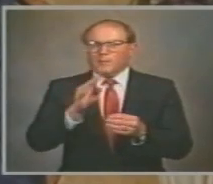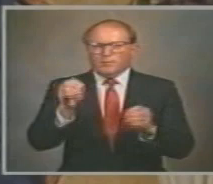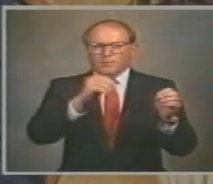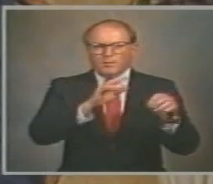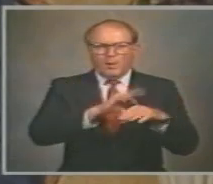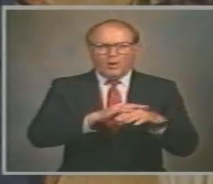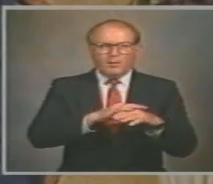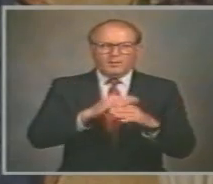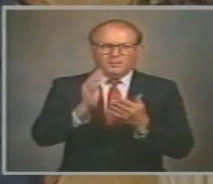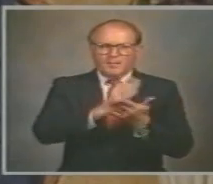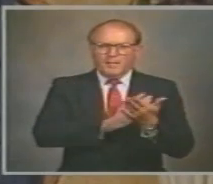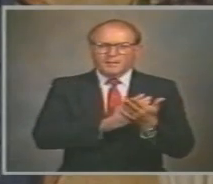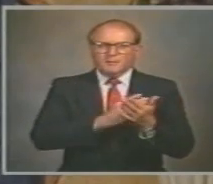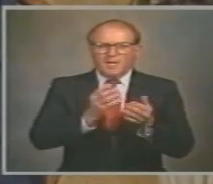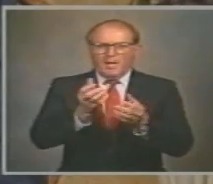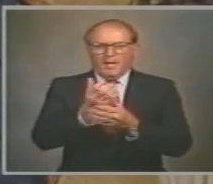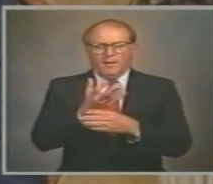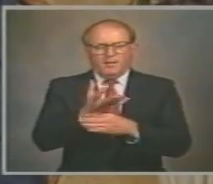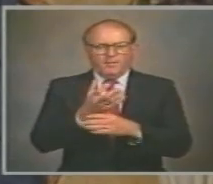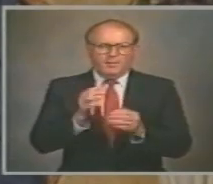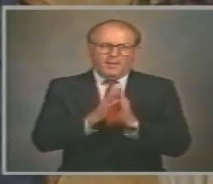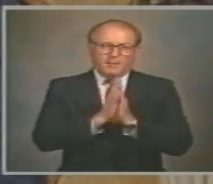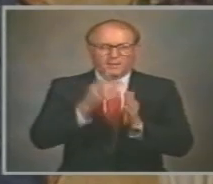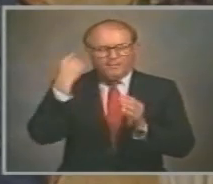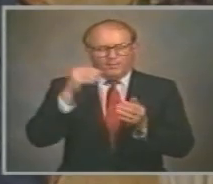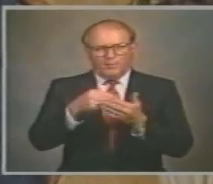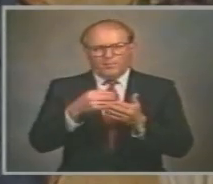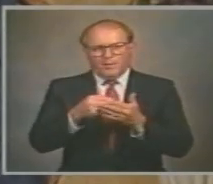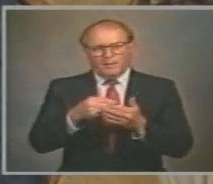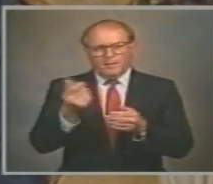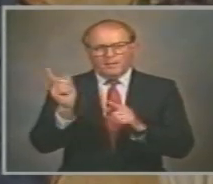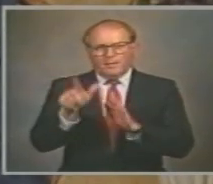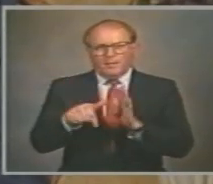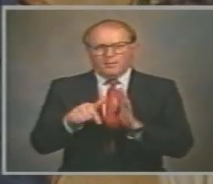and solicited for funds later. Thanks for joining us